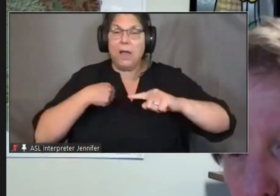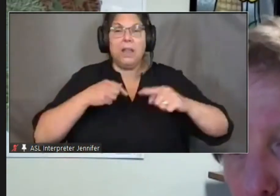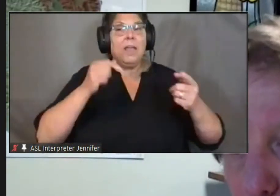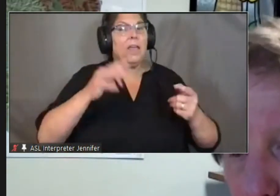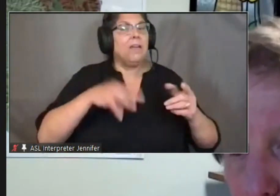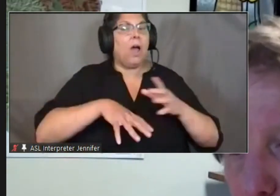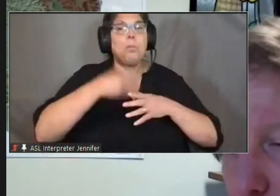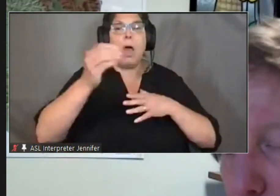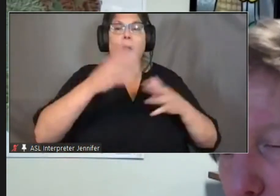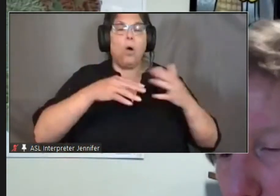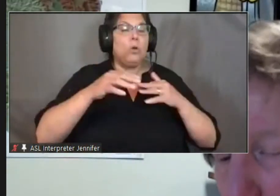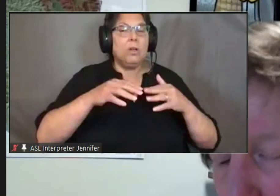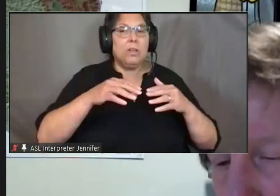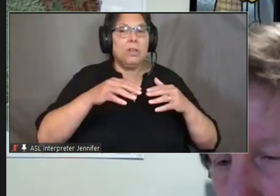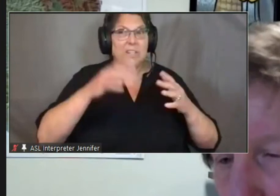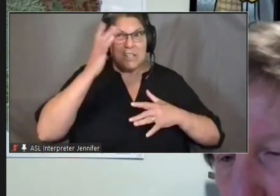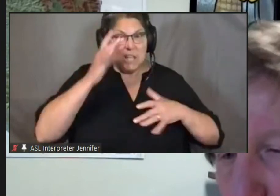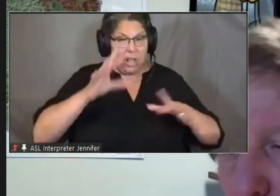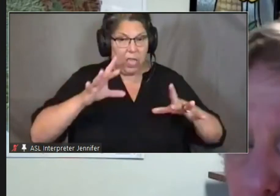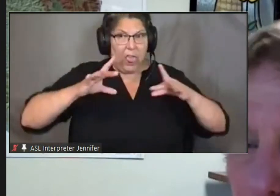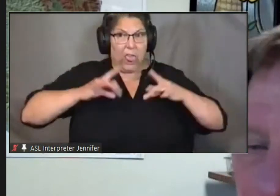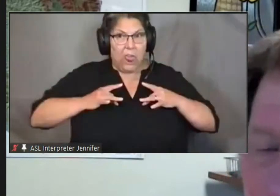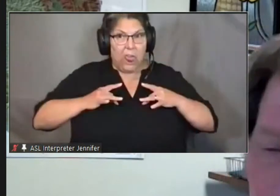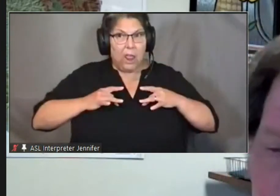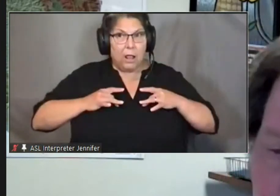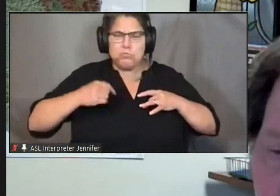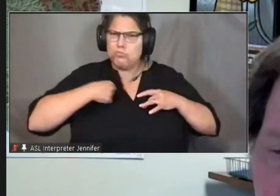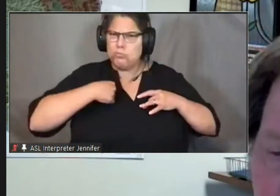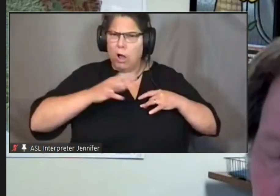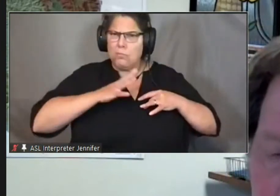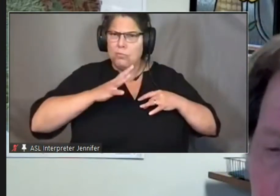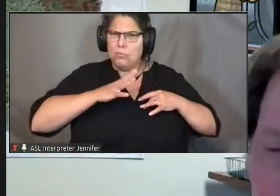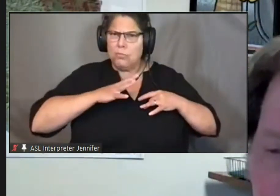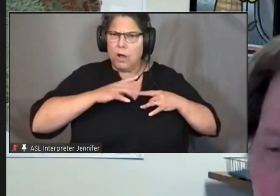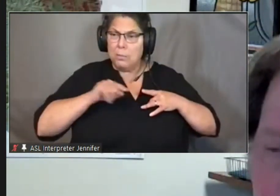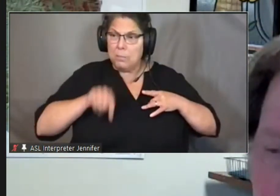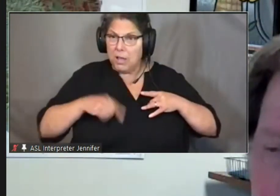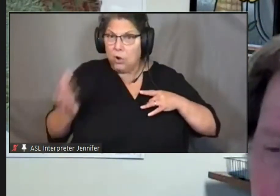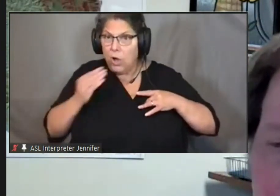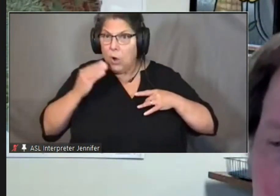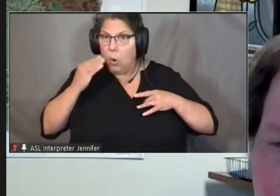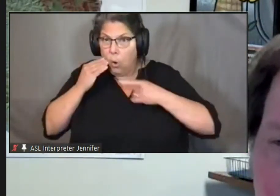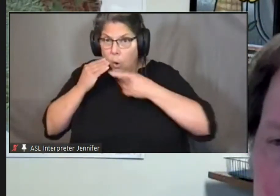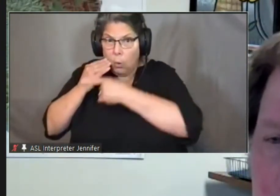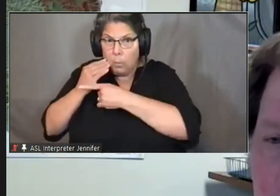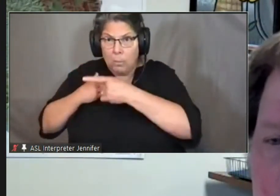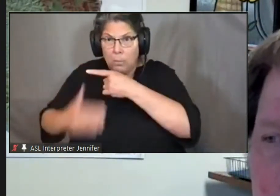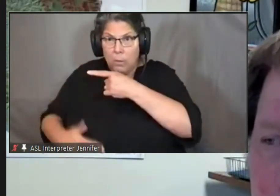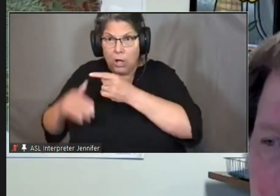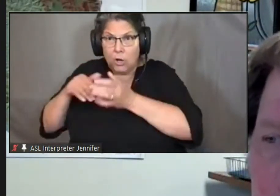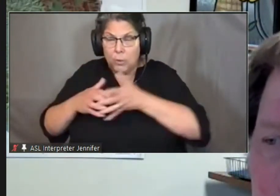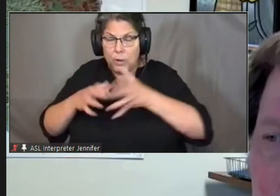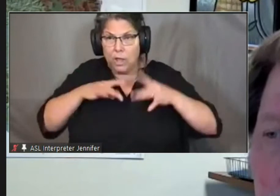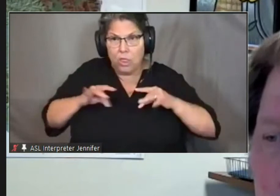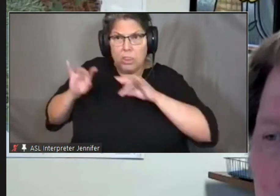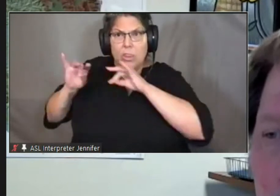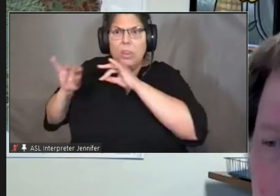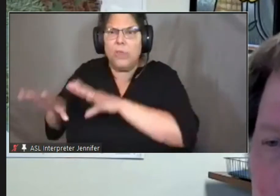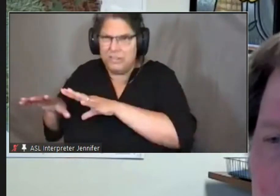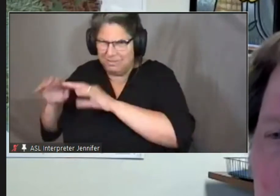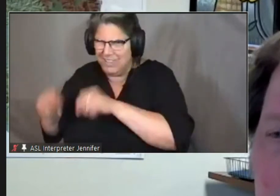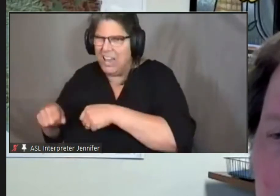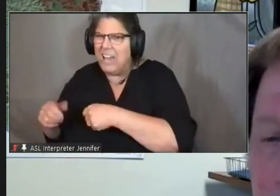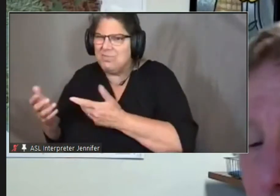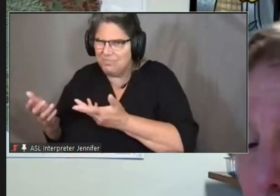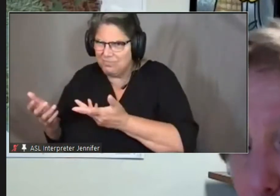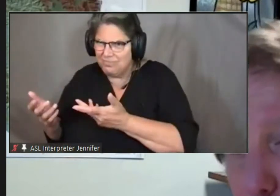transmit a virus without getting infected to someone who's more vulnerable at home. And that's the point I'm saying, is to be a little bit more